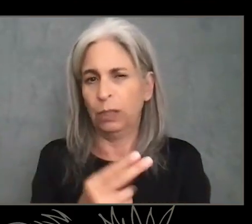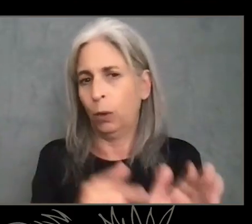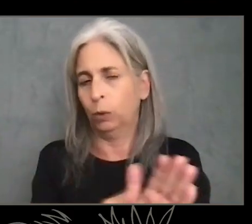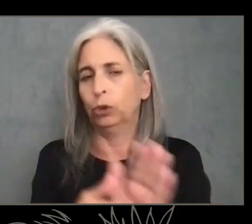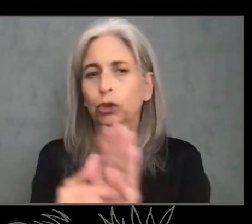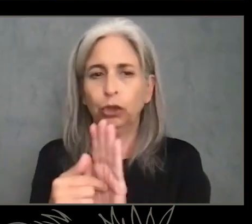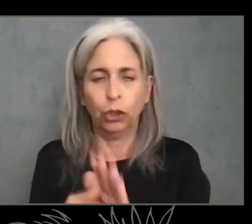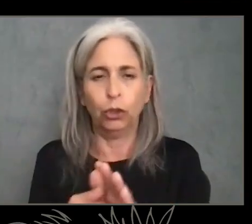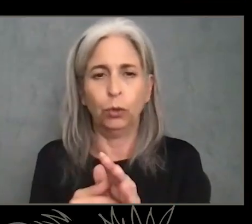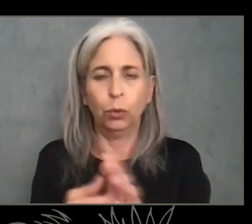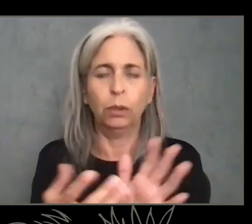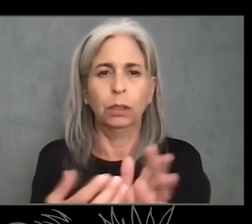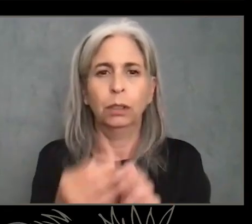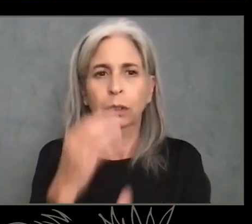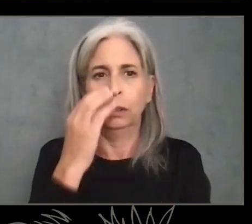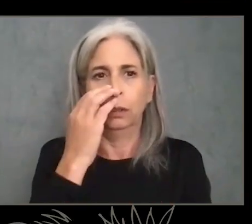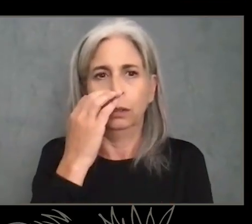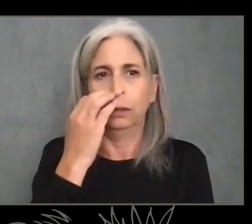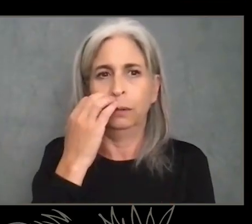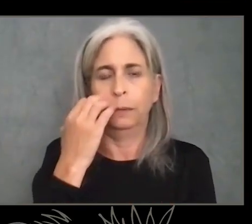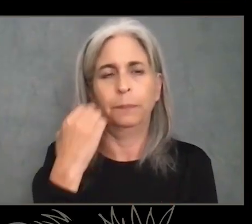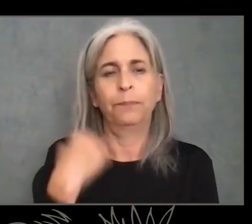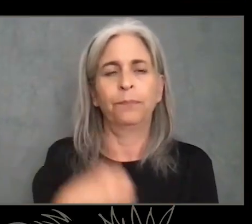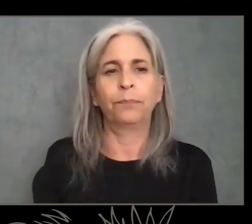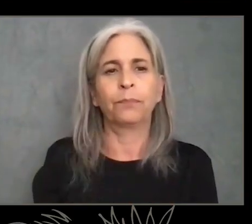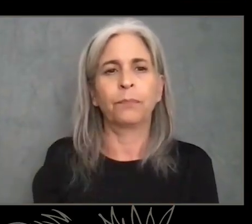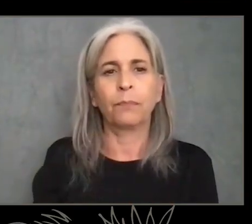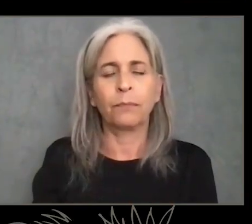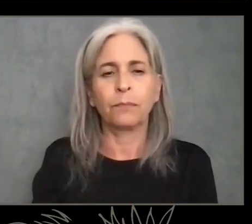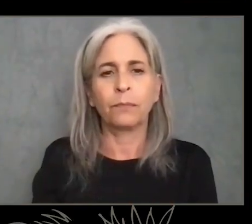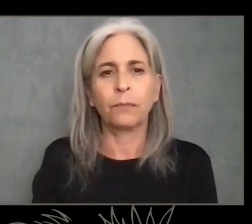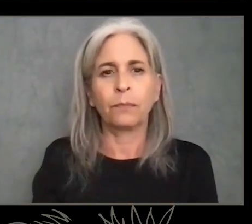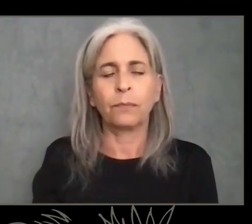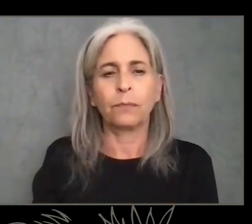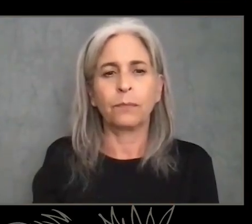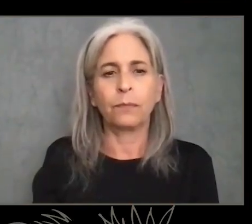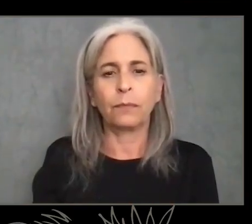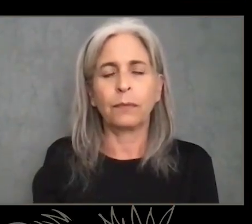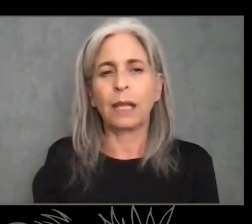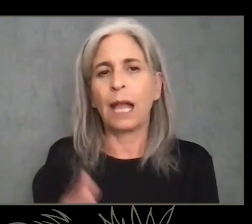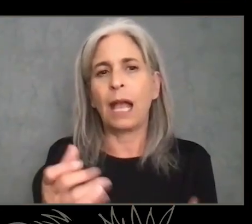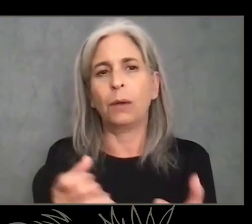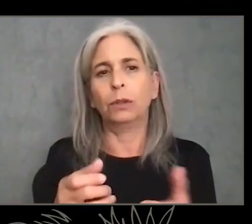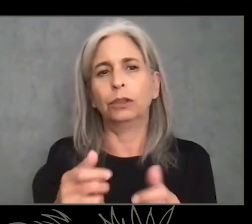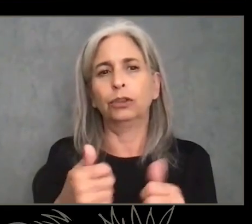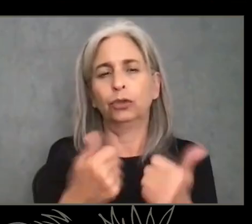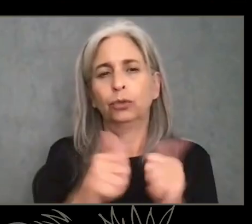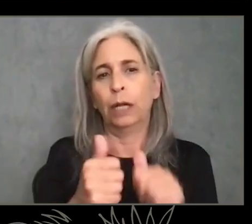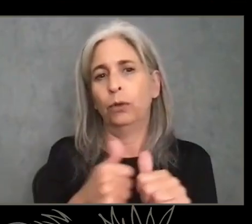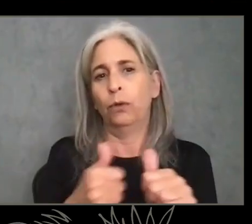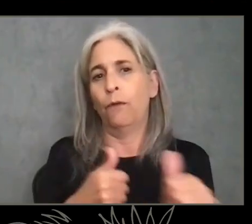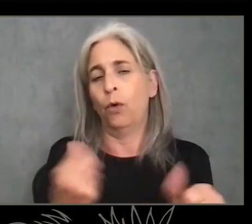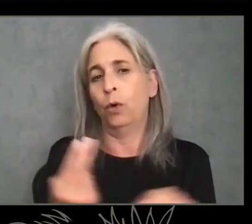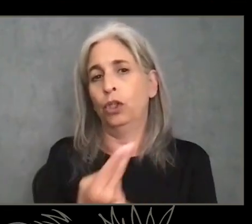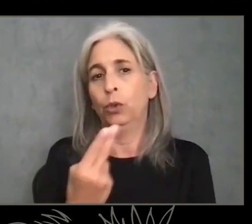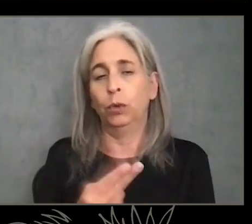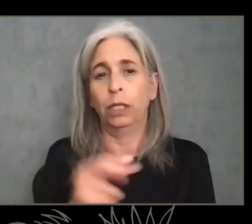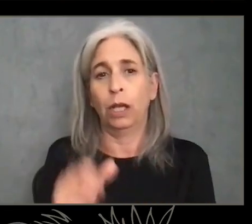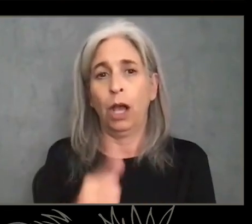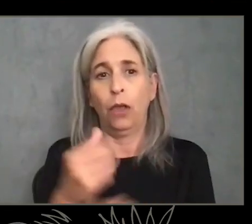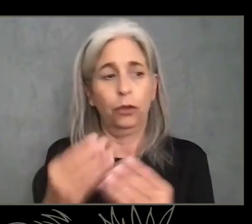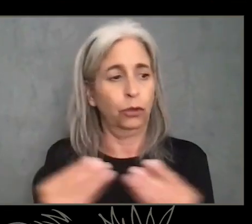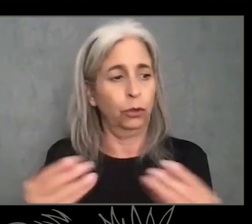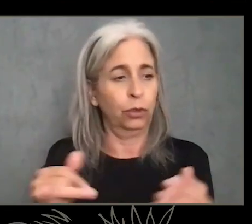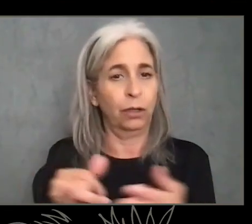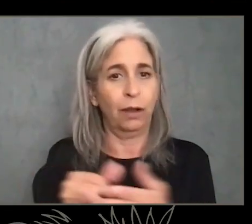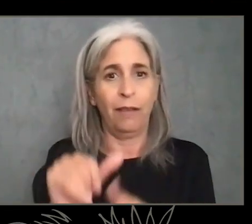show you a very manual thing, because this talk was client-based, right? So I'm going to try to avoid using other solutions